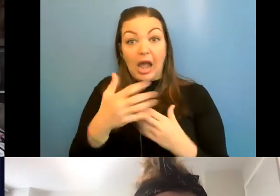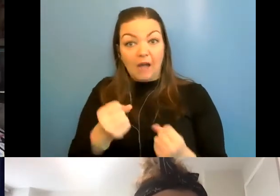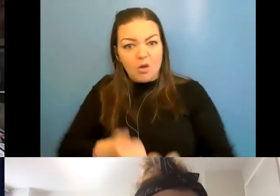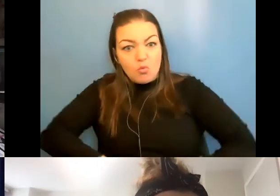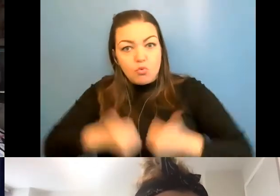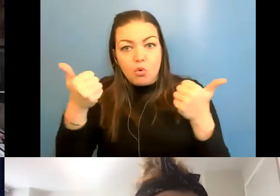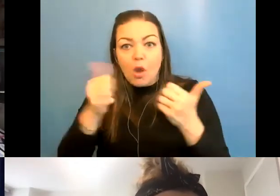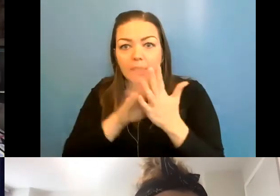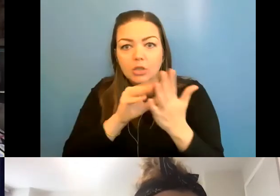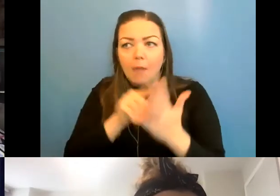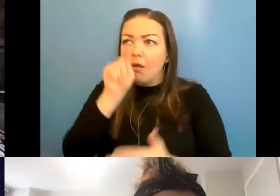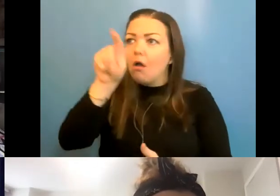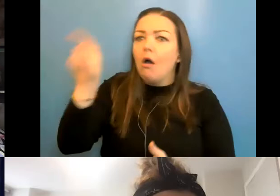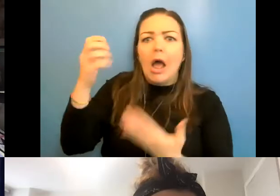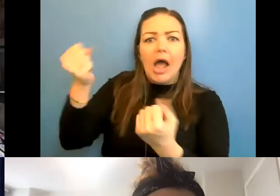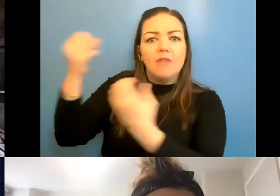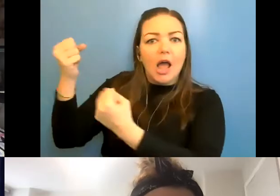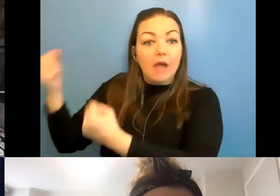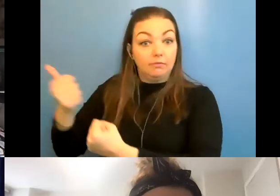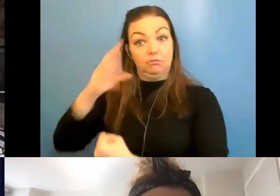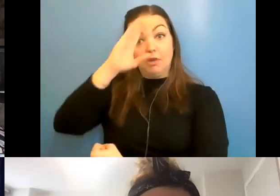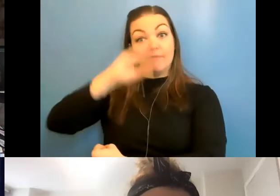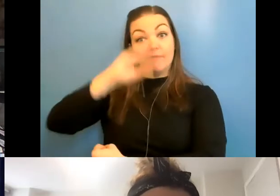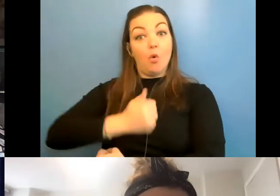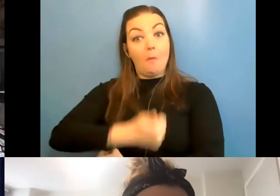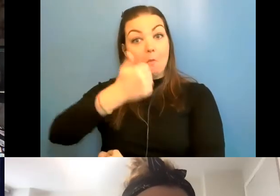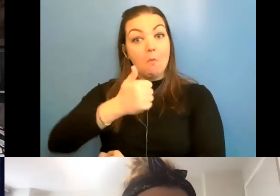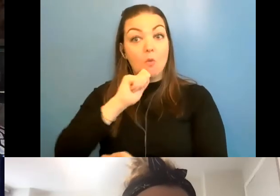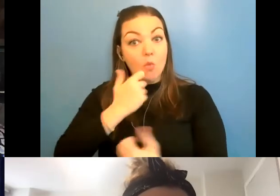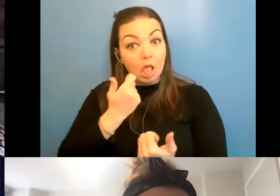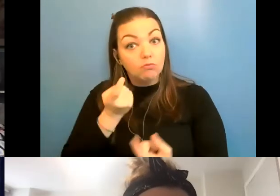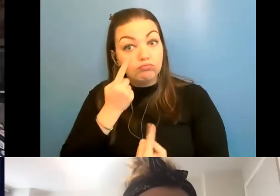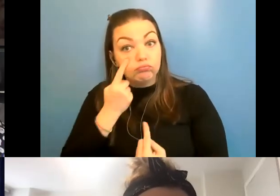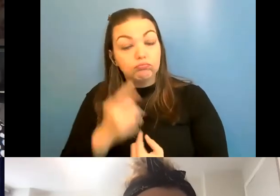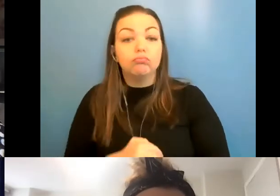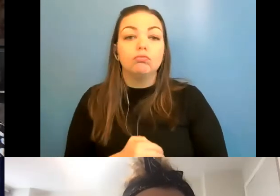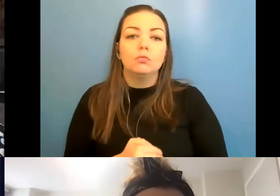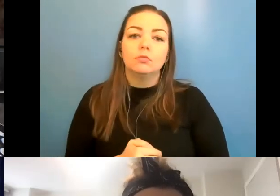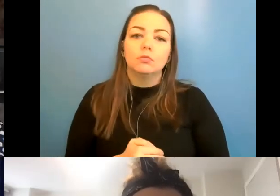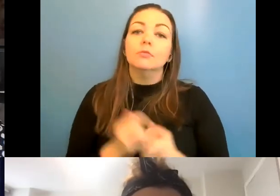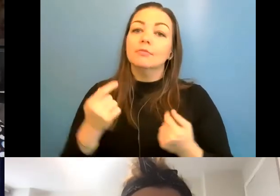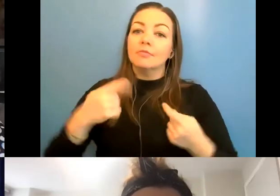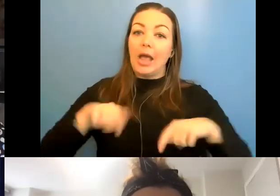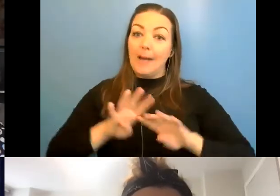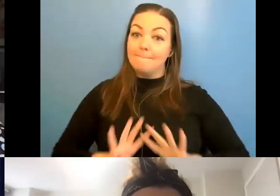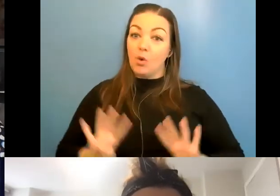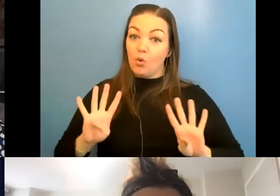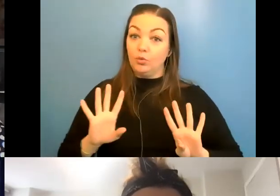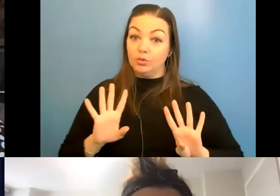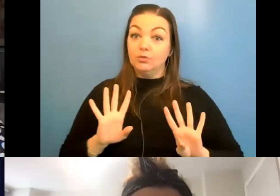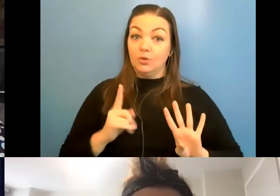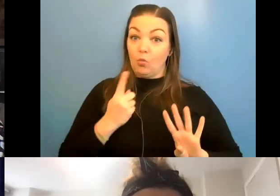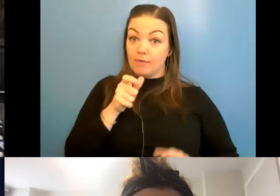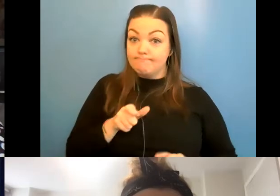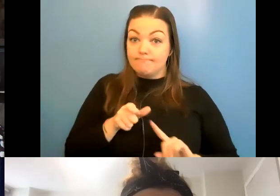of places that are doing that really well, I'd be really interested to hear about them. And one of our board members, Hannah, also just